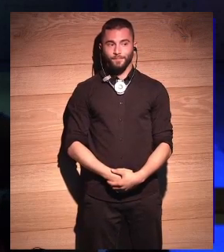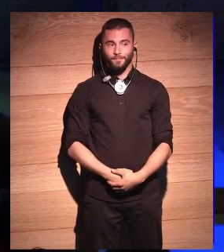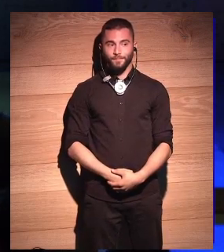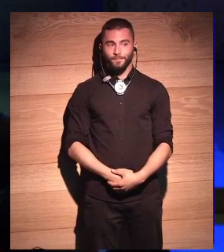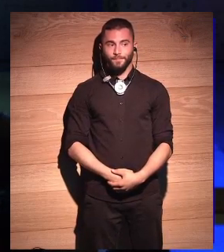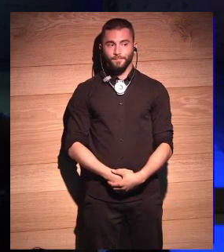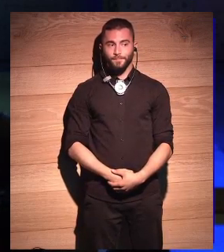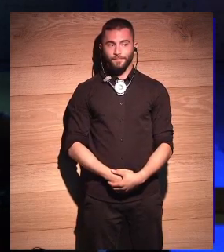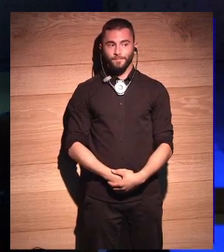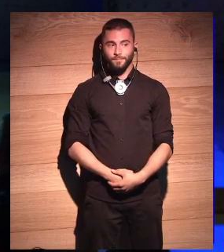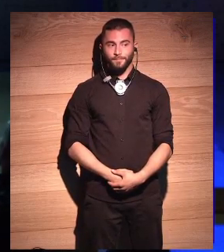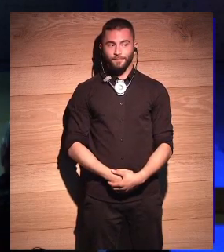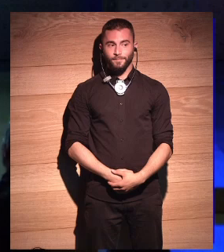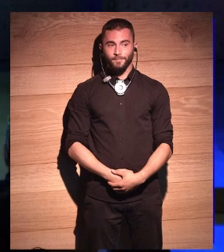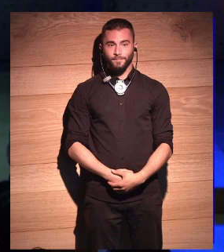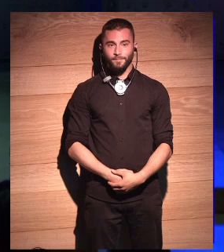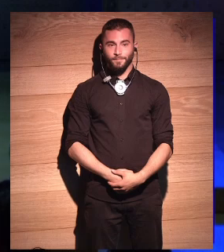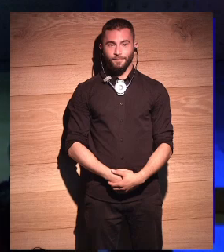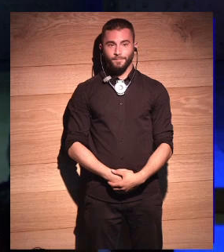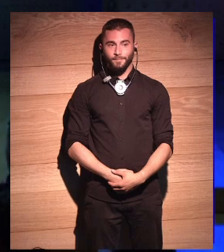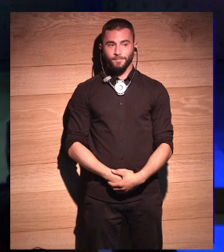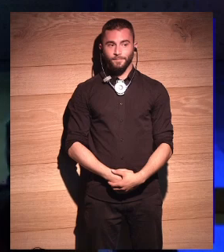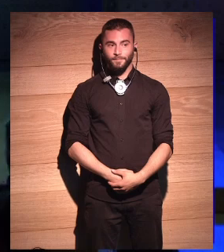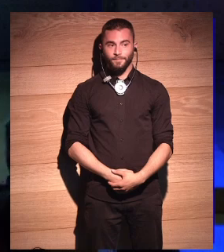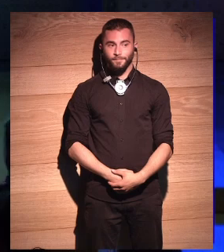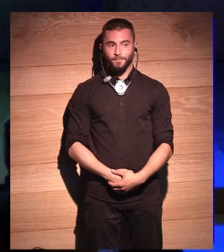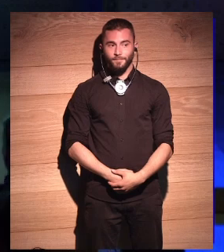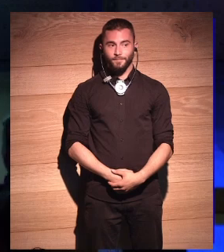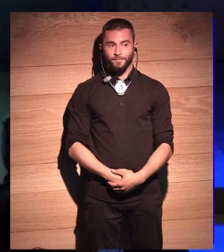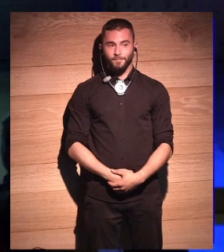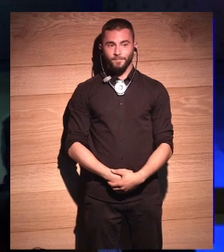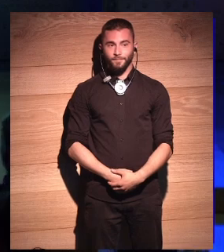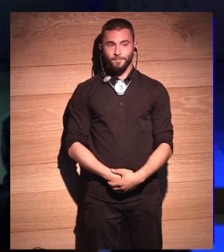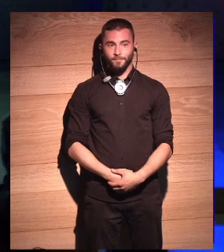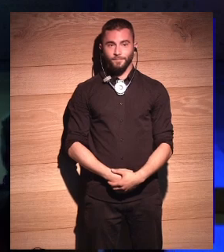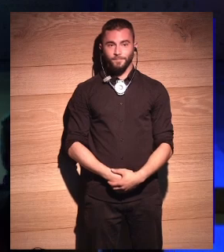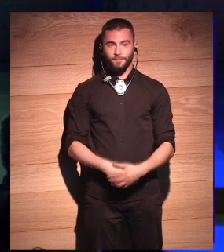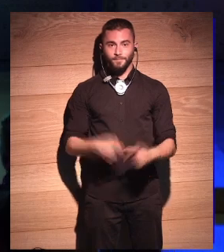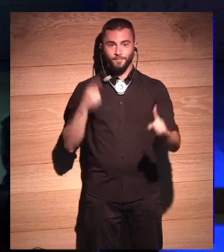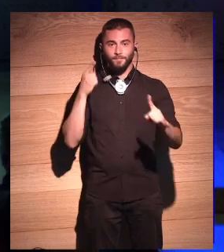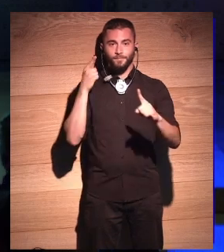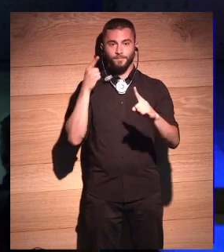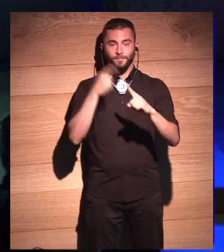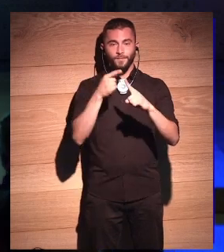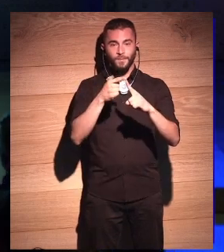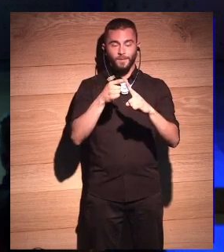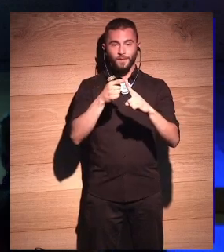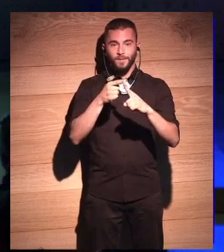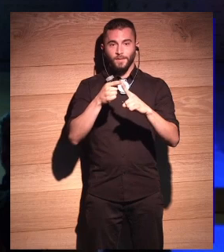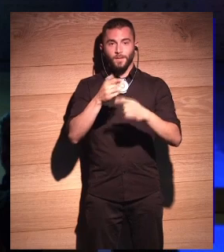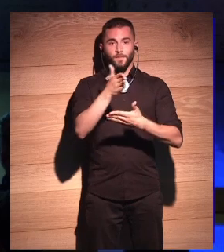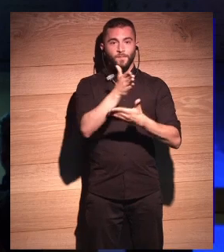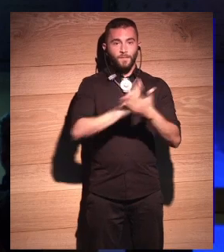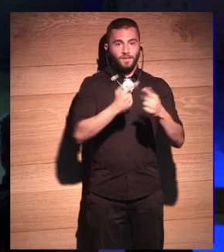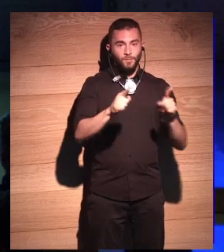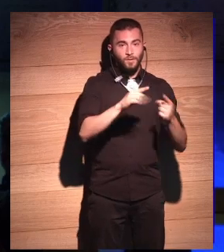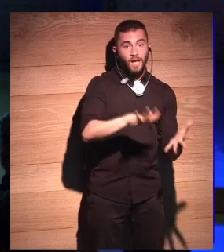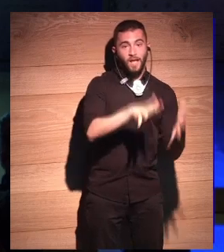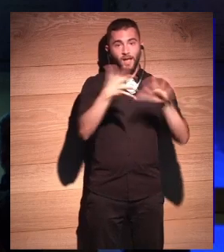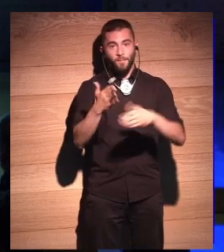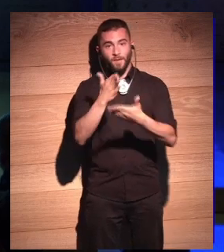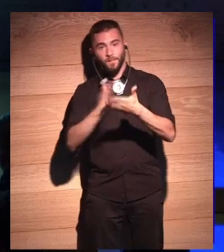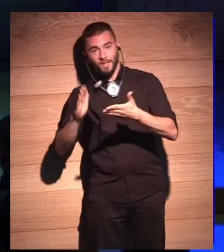to go from major to minor, minor to major. So this sort of inspired a whole melody that I would have never